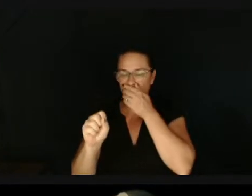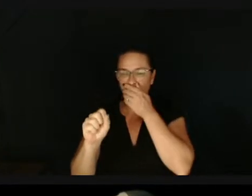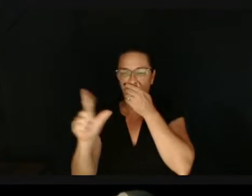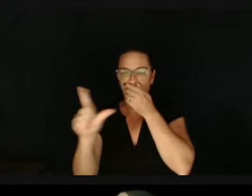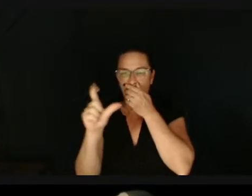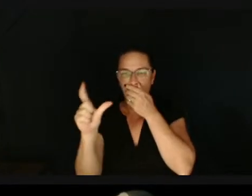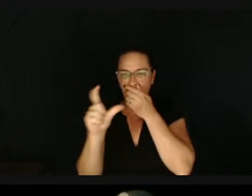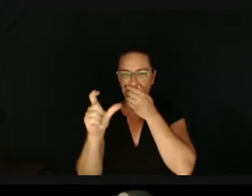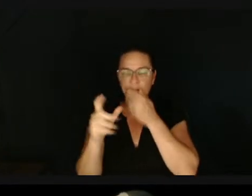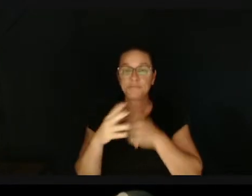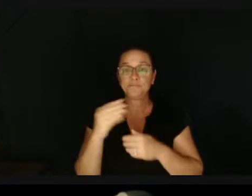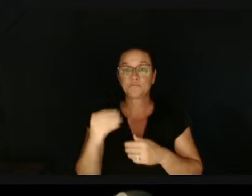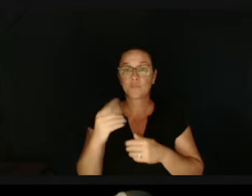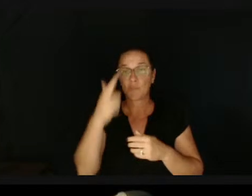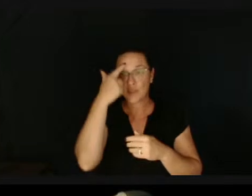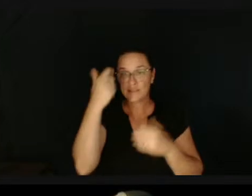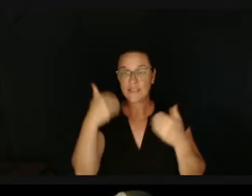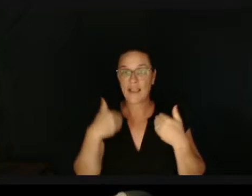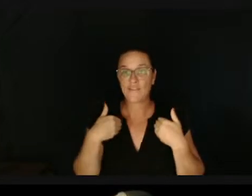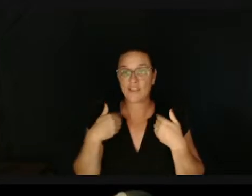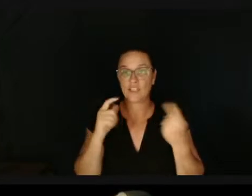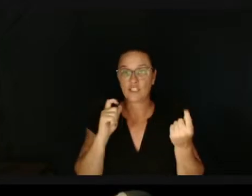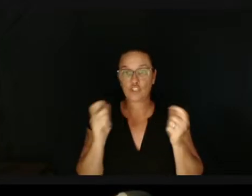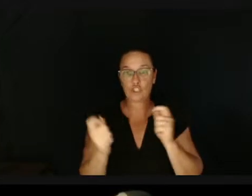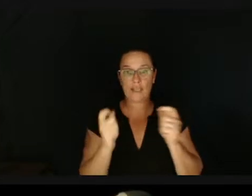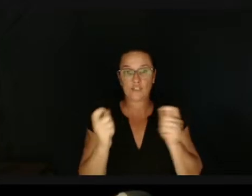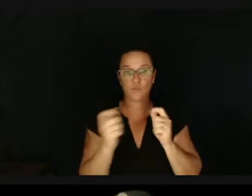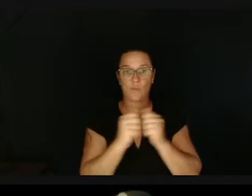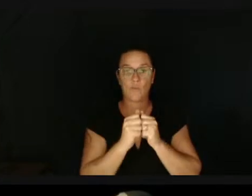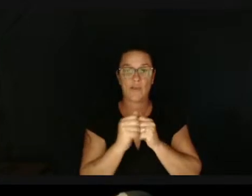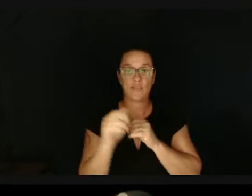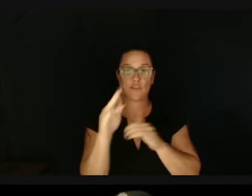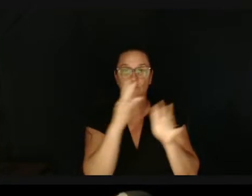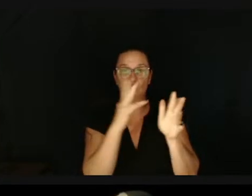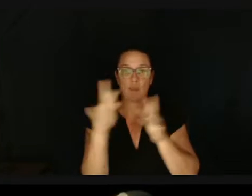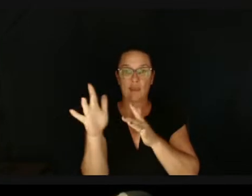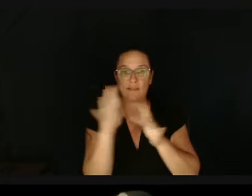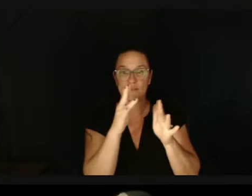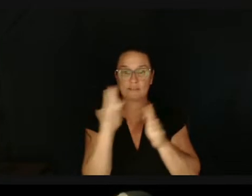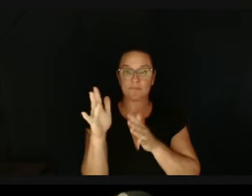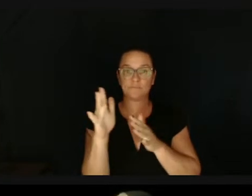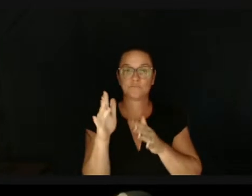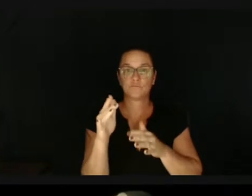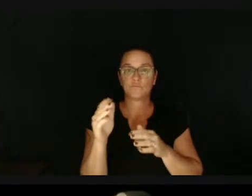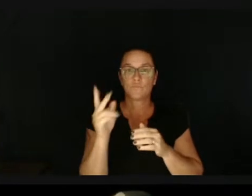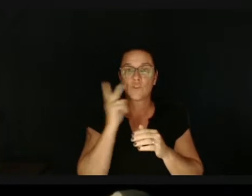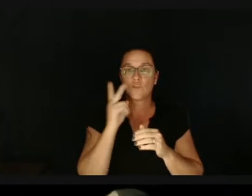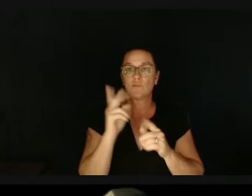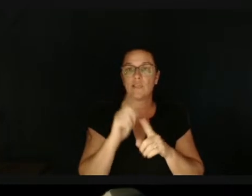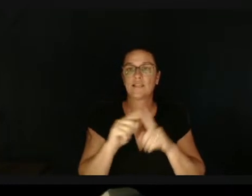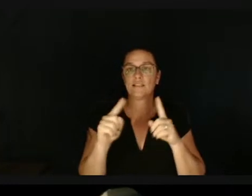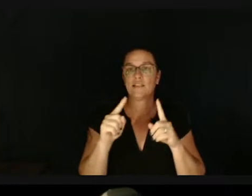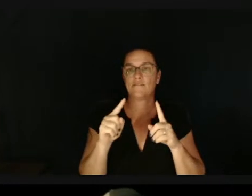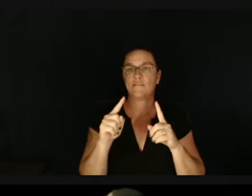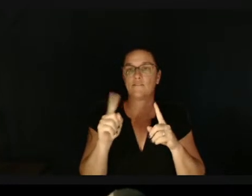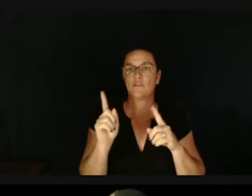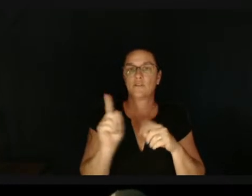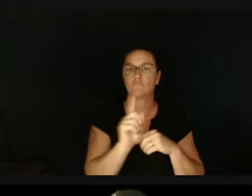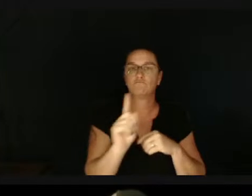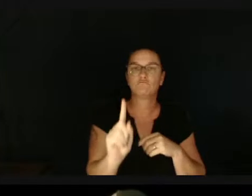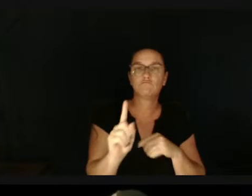And because they're having this change in direction and variable wind conditions, here you see a slightly different approach from the